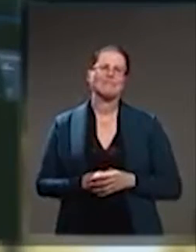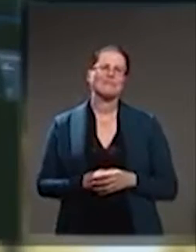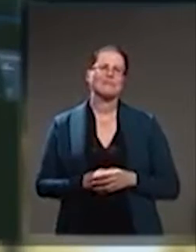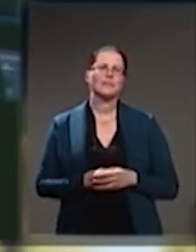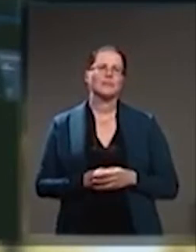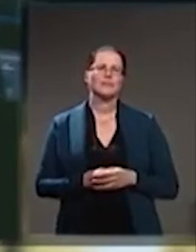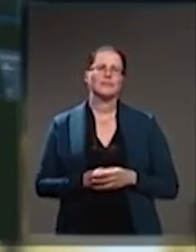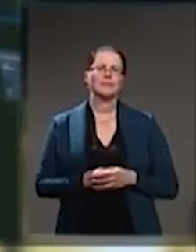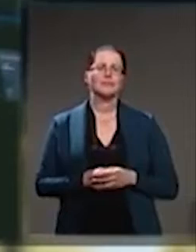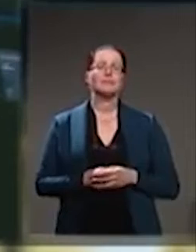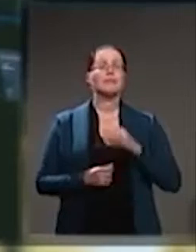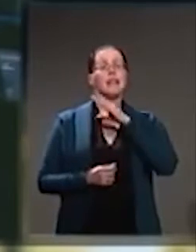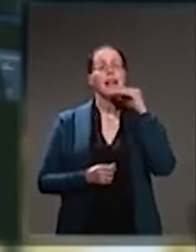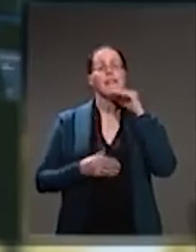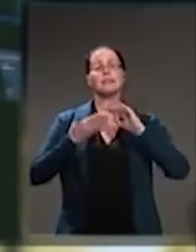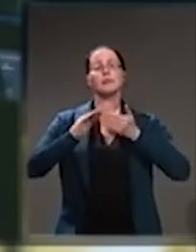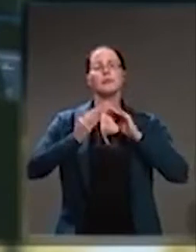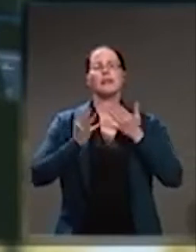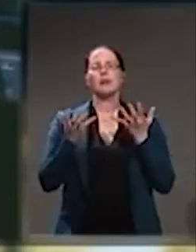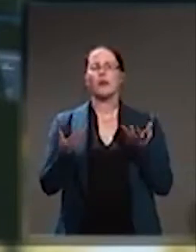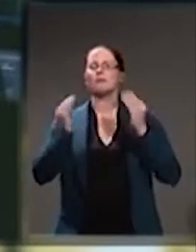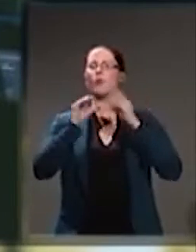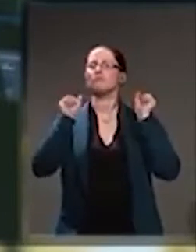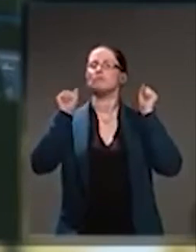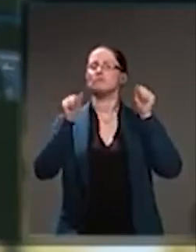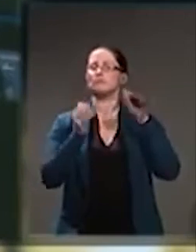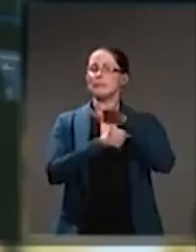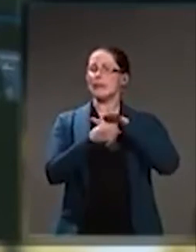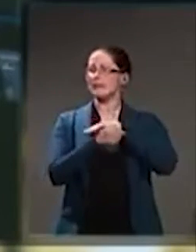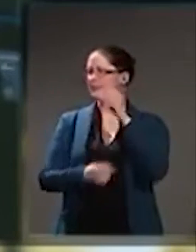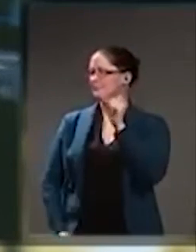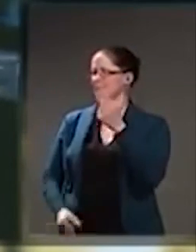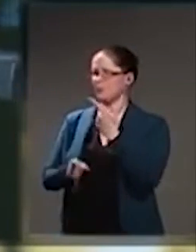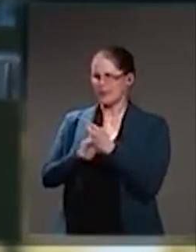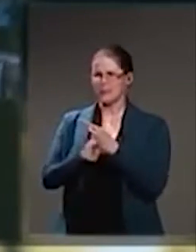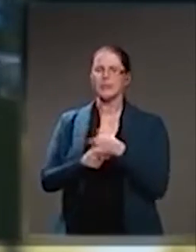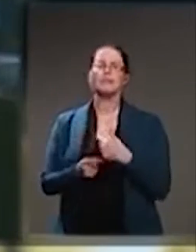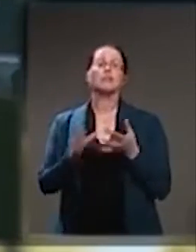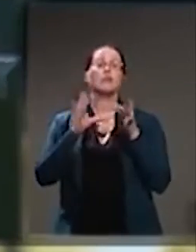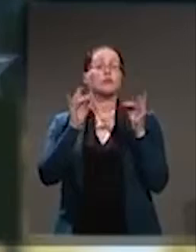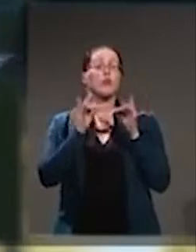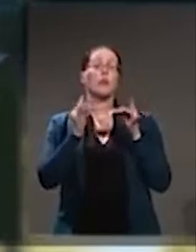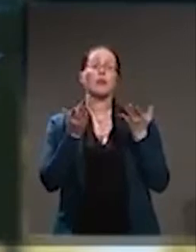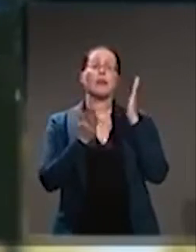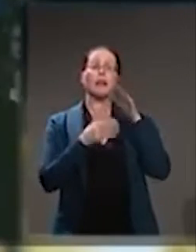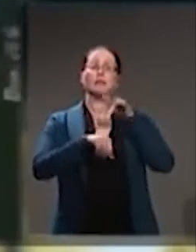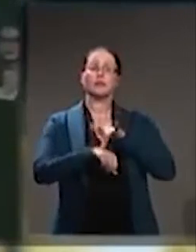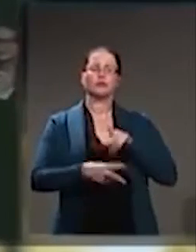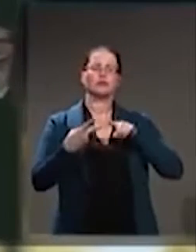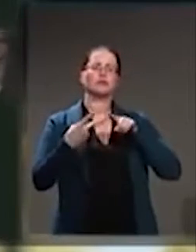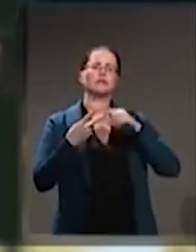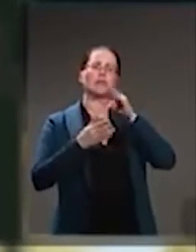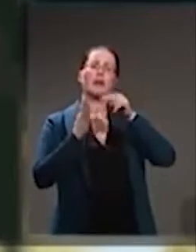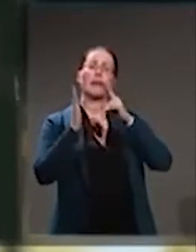story about a neighborhood in Halifax that wants more recreation space. That's right. We'll see that story, and we'll meet a painter who's blending her heritage